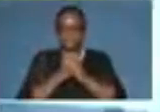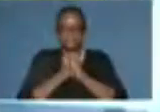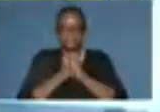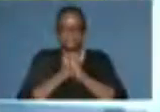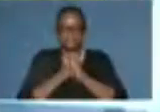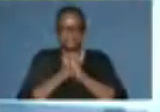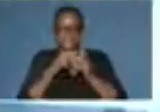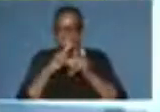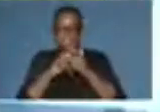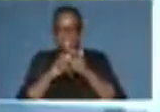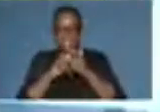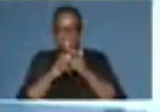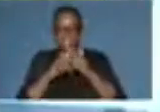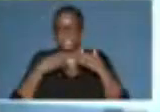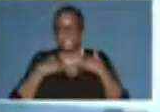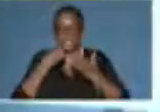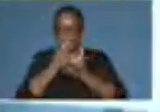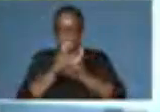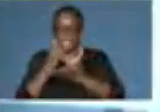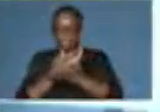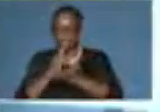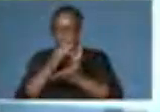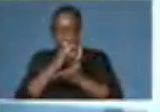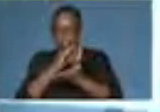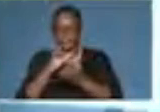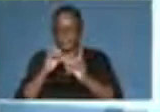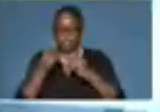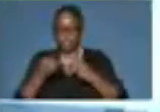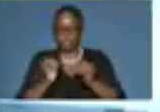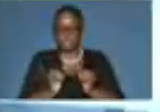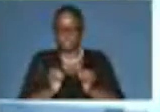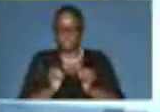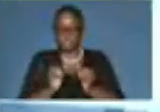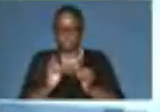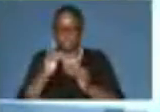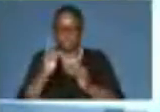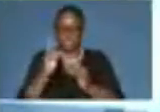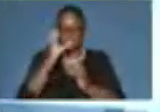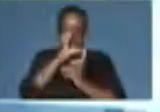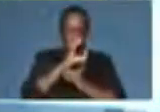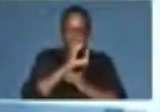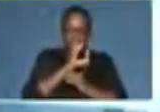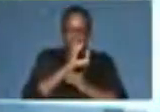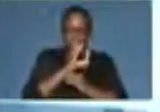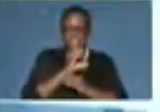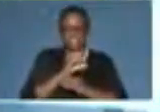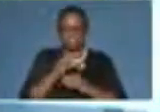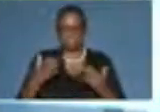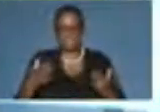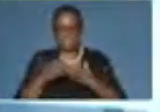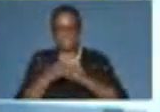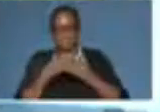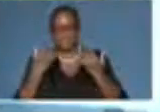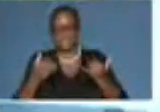And following a breach at the passport office, officials are tonight attempting to assure residents the documents handled by the office are